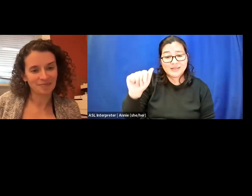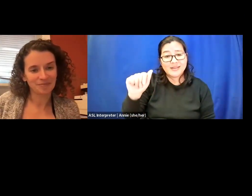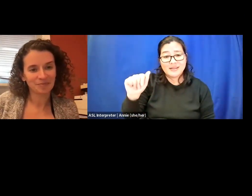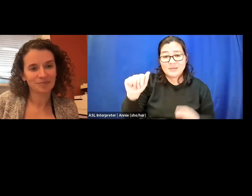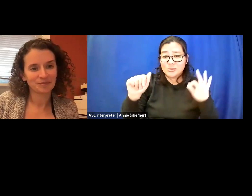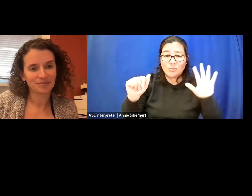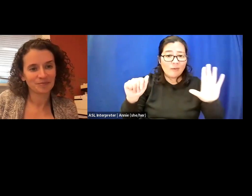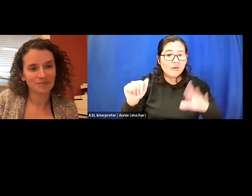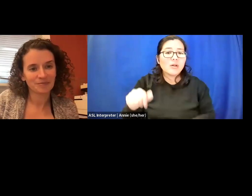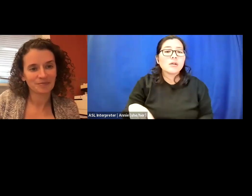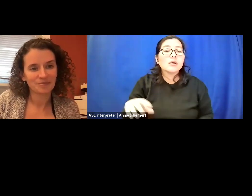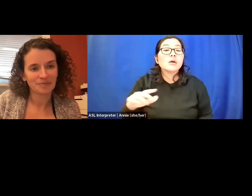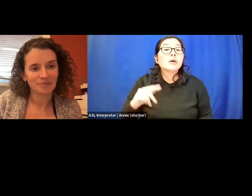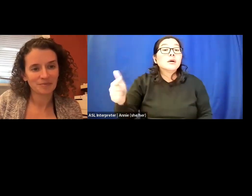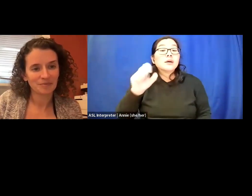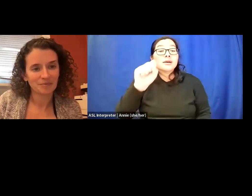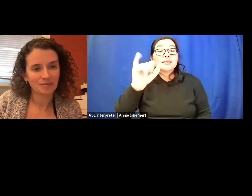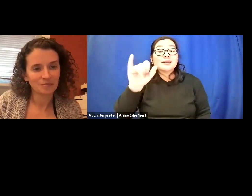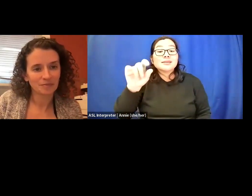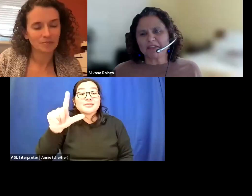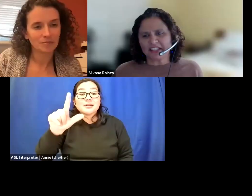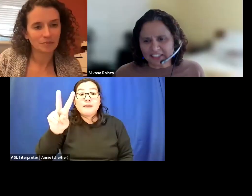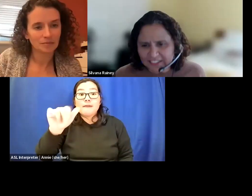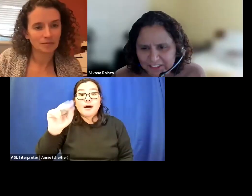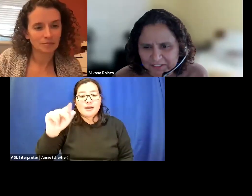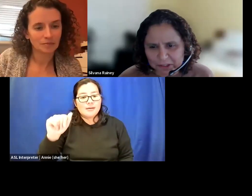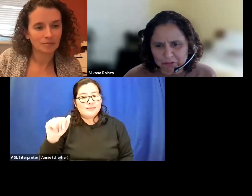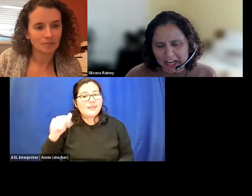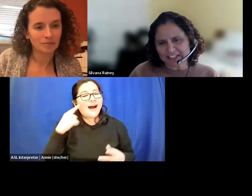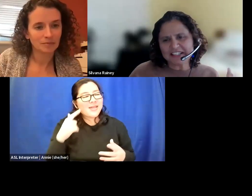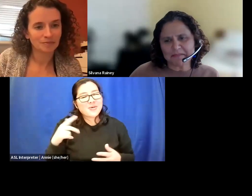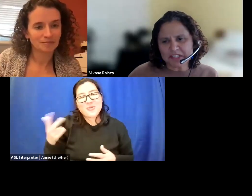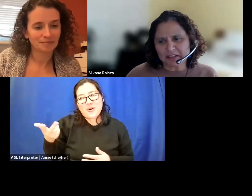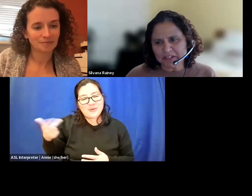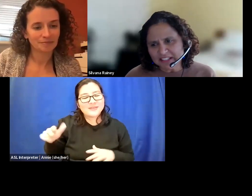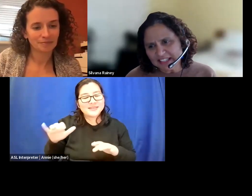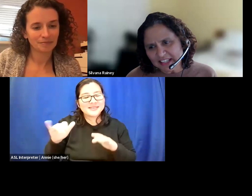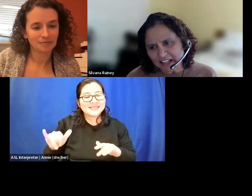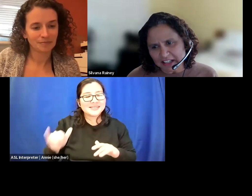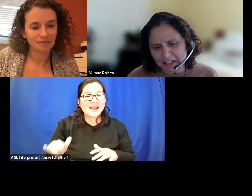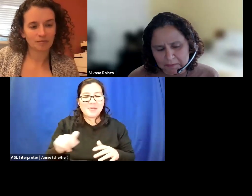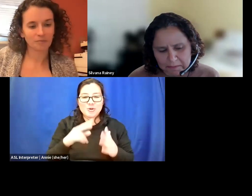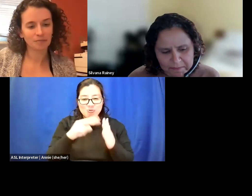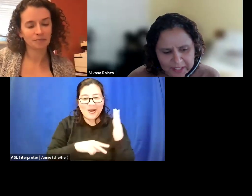Silvana. I think we all did the same thing. We read on a sense sequence.